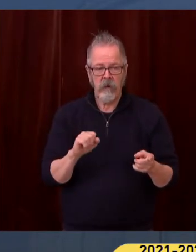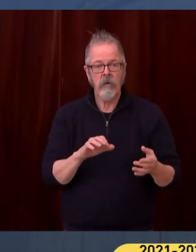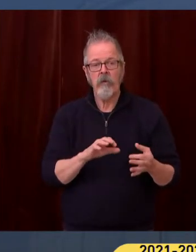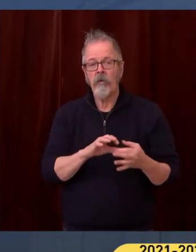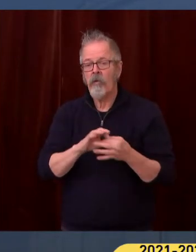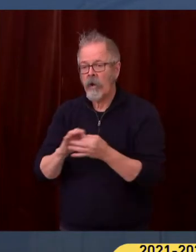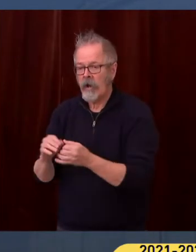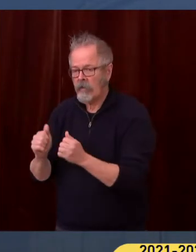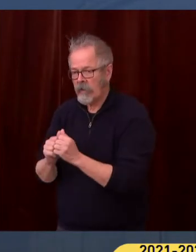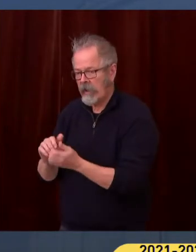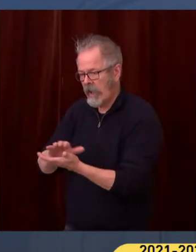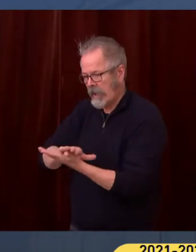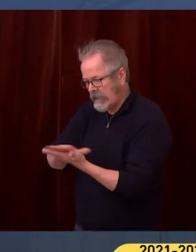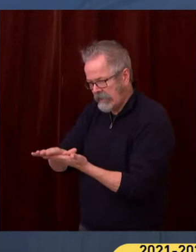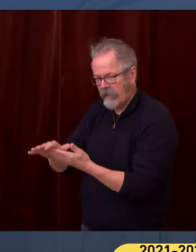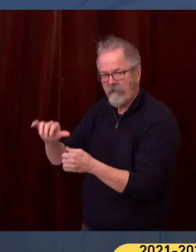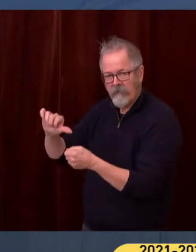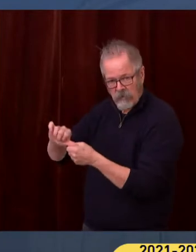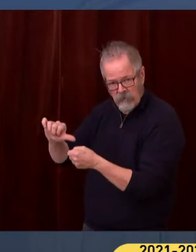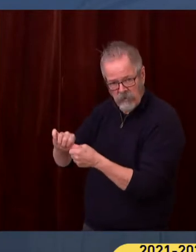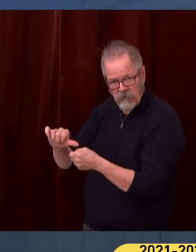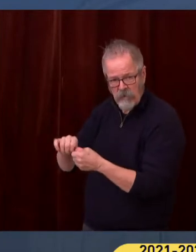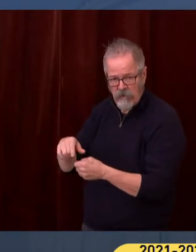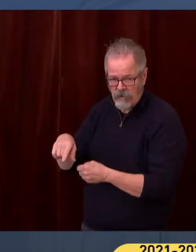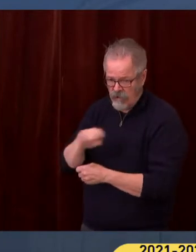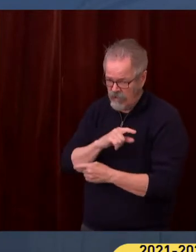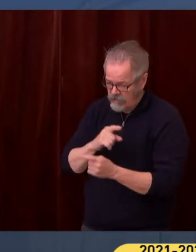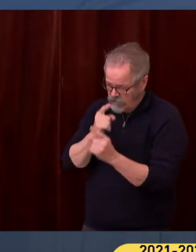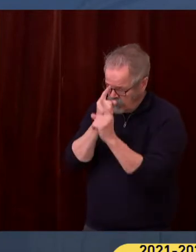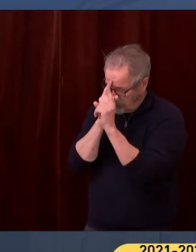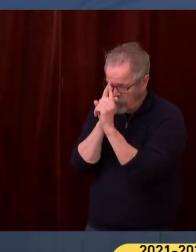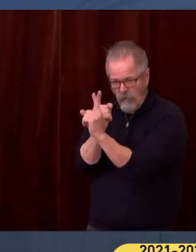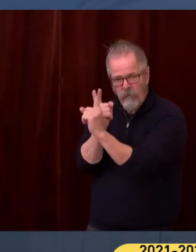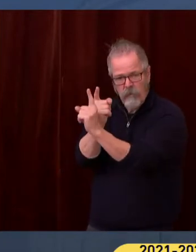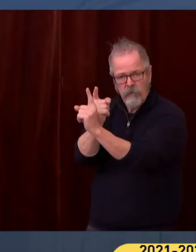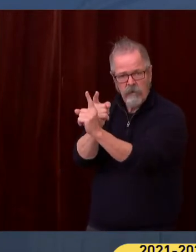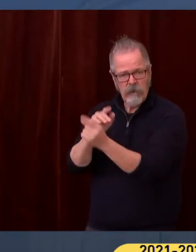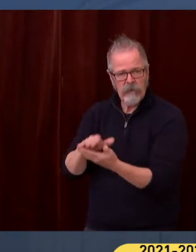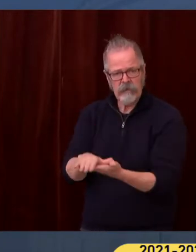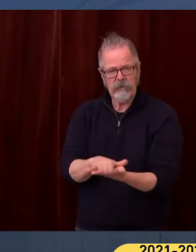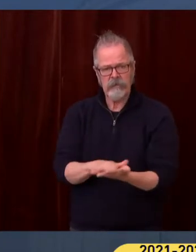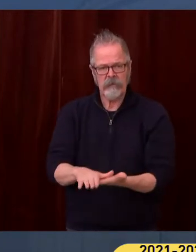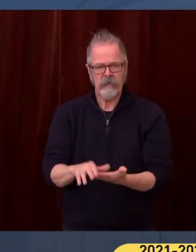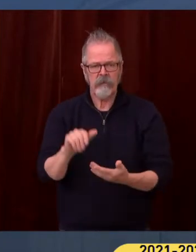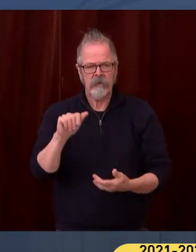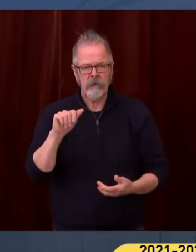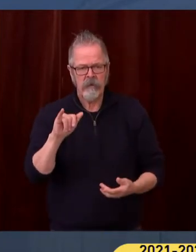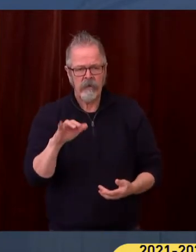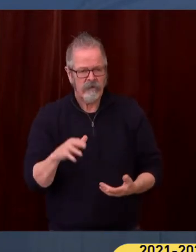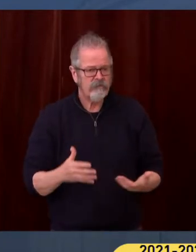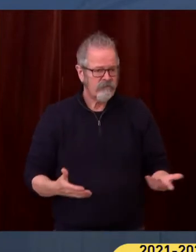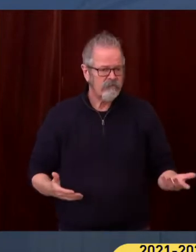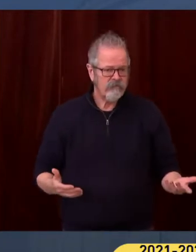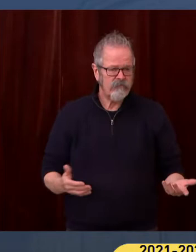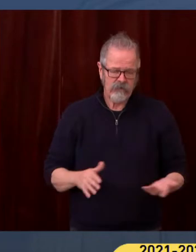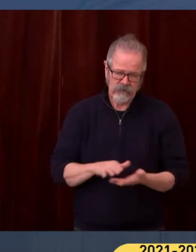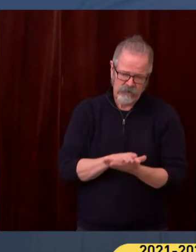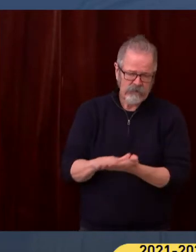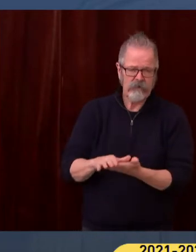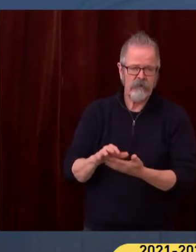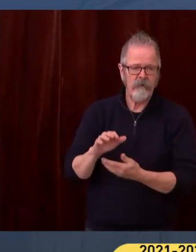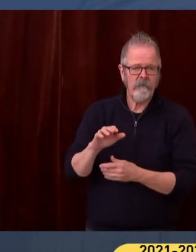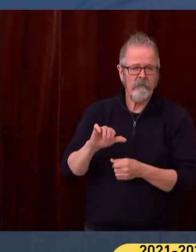developing low carbon pathways for aviation fuels. You know, under federal law, we as a state cannot